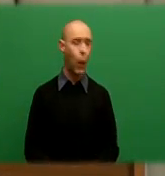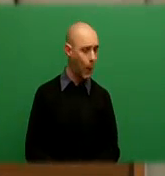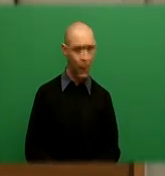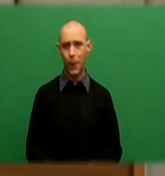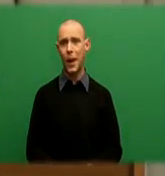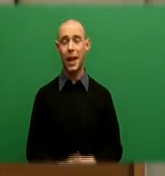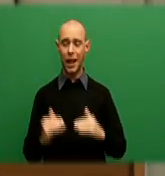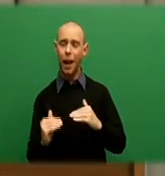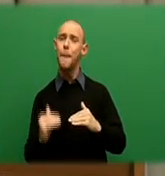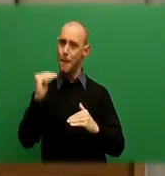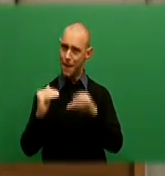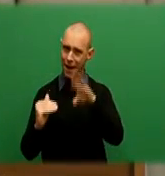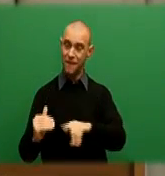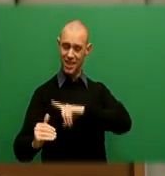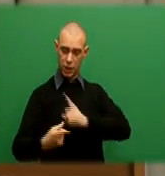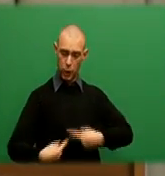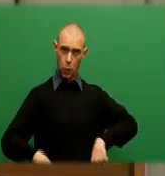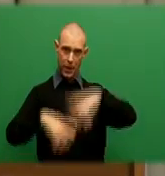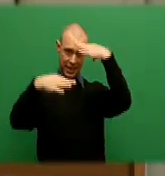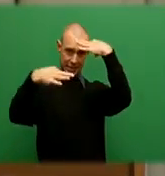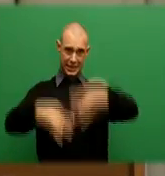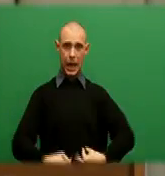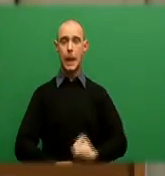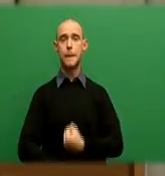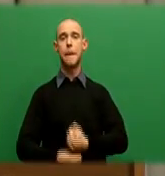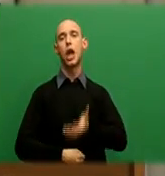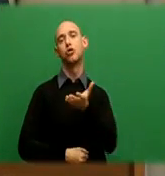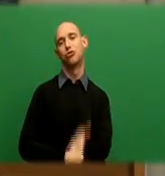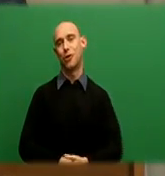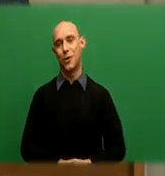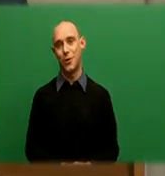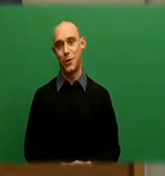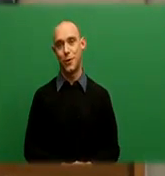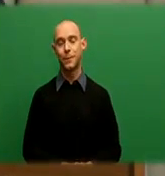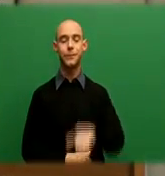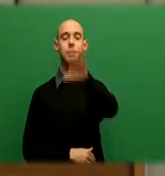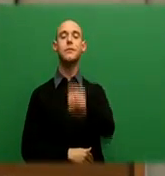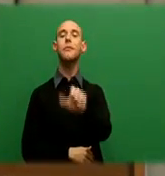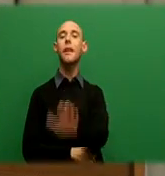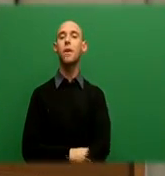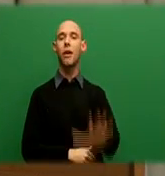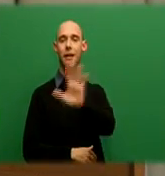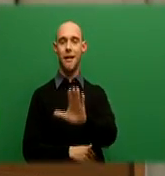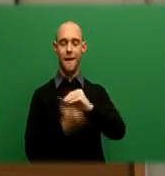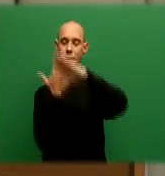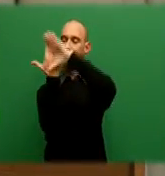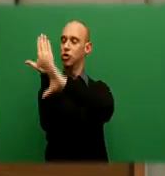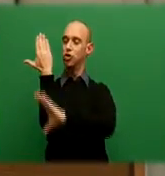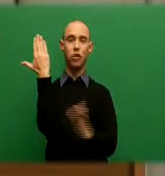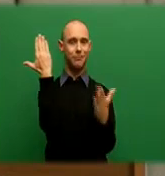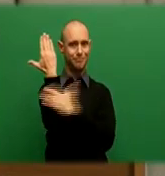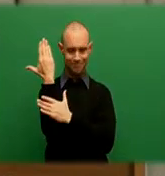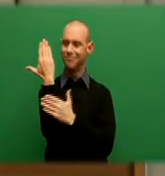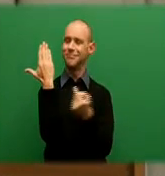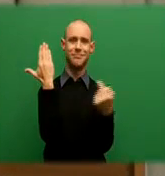the independence of the South African Reserve Bank is enshrined in the Constitution of the Republic of South Africa, and we